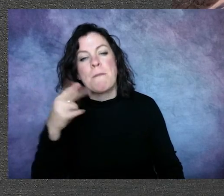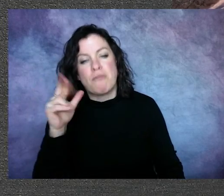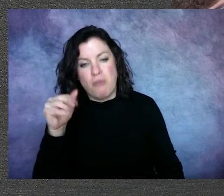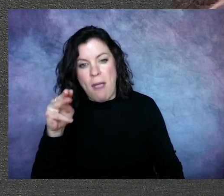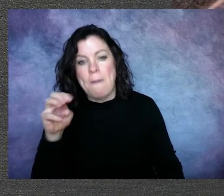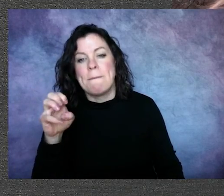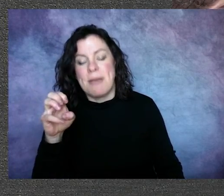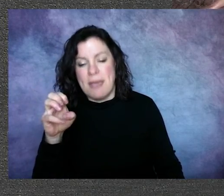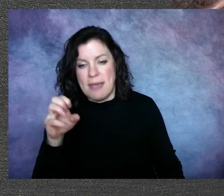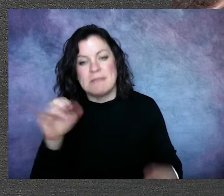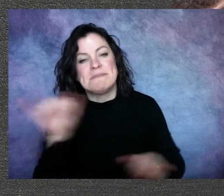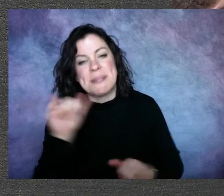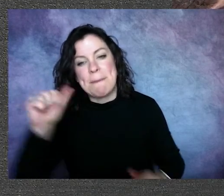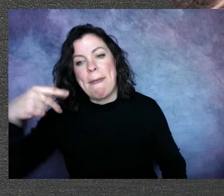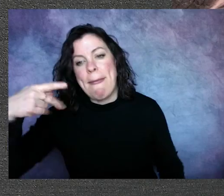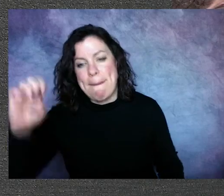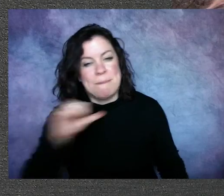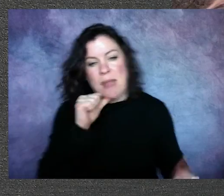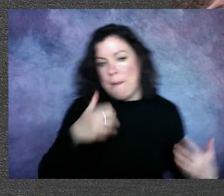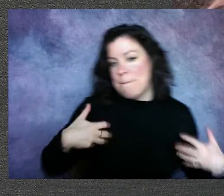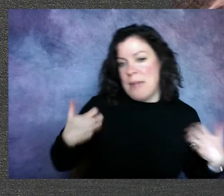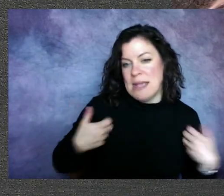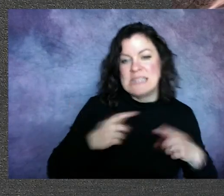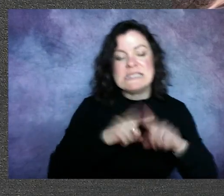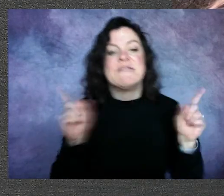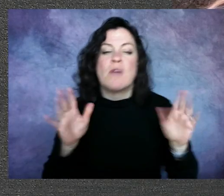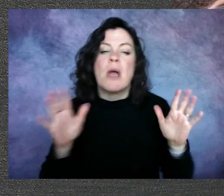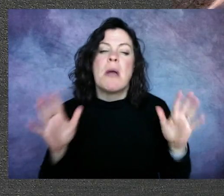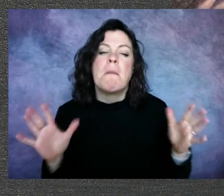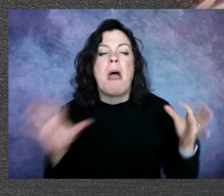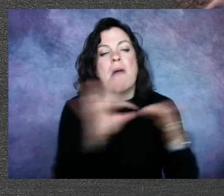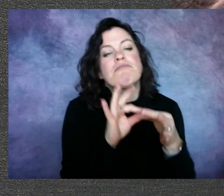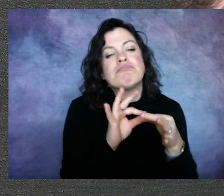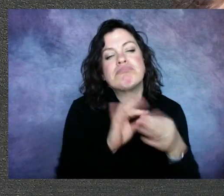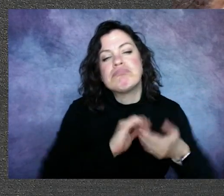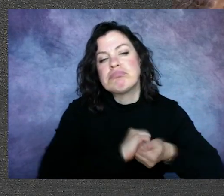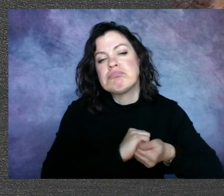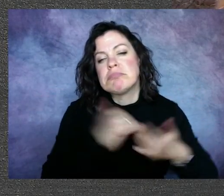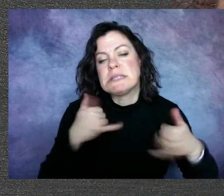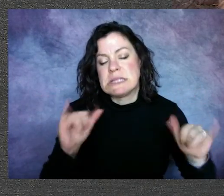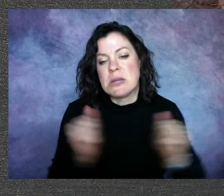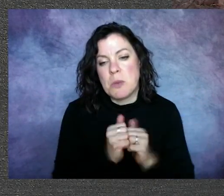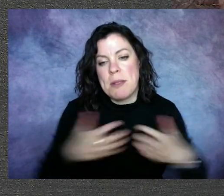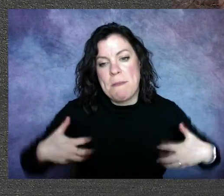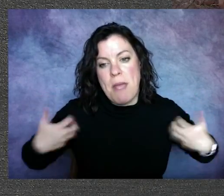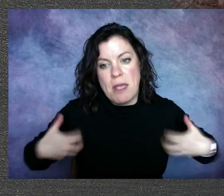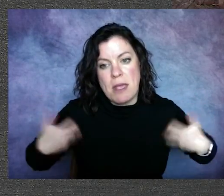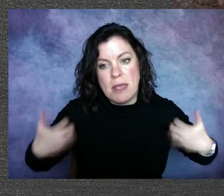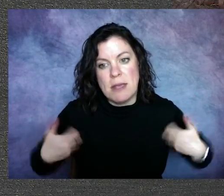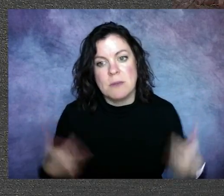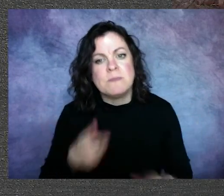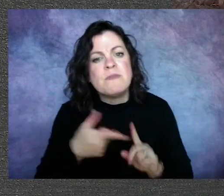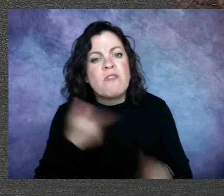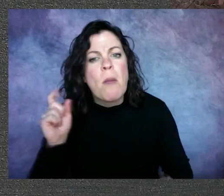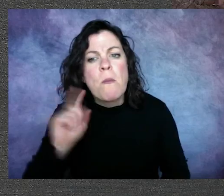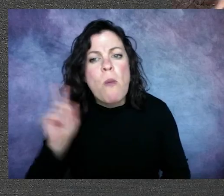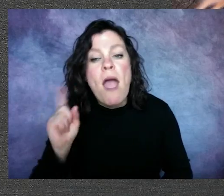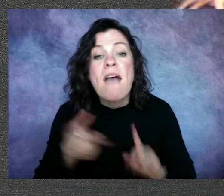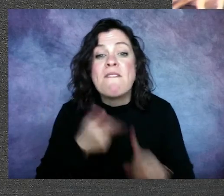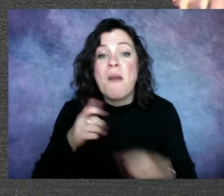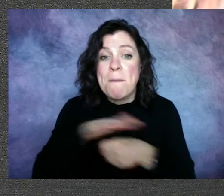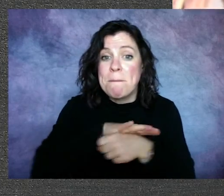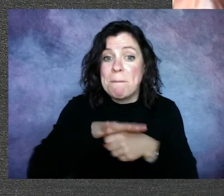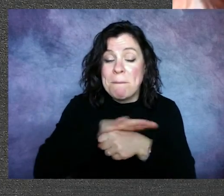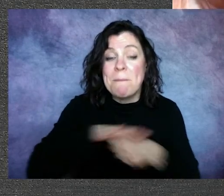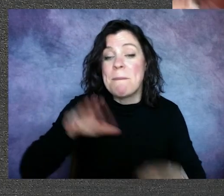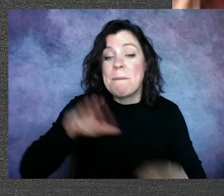So they are relatives, yes. Yeah, very good. Mm-hmm. And maybe you could tell us a little bit more about them. Where are they from? They are from Malaysia, so